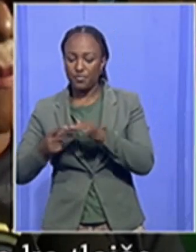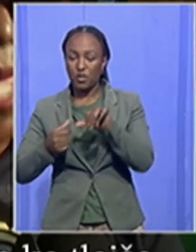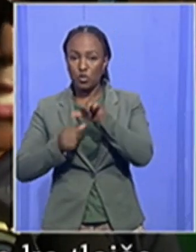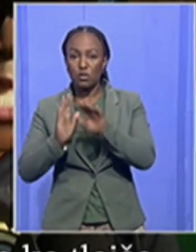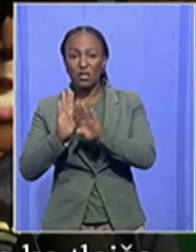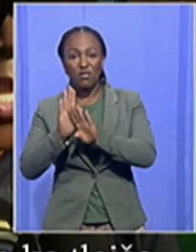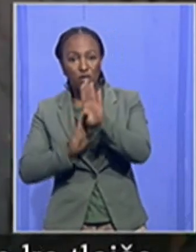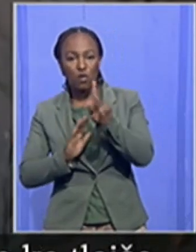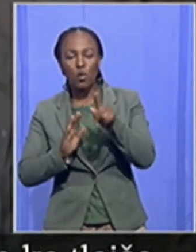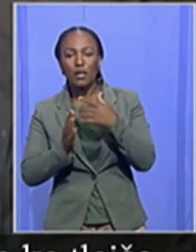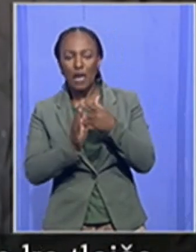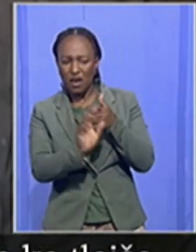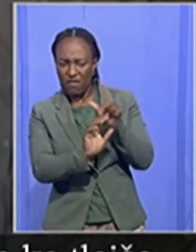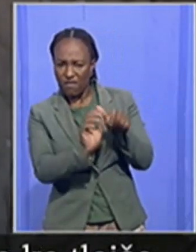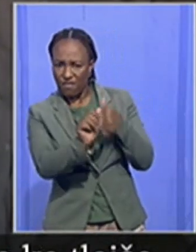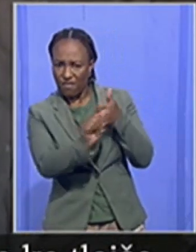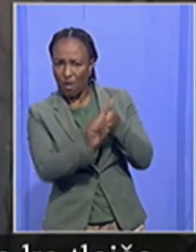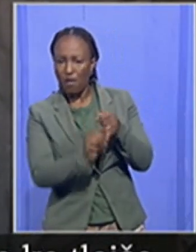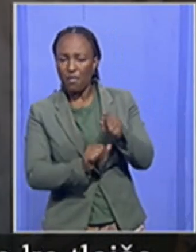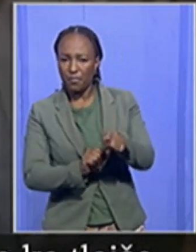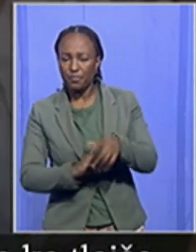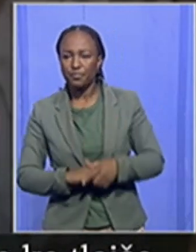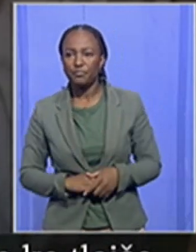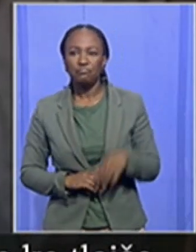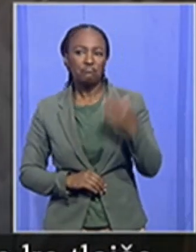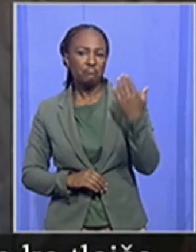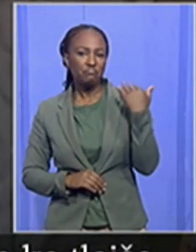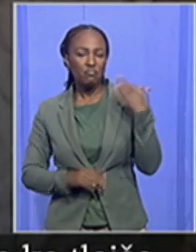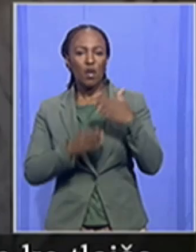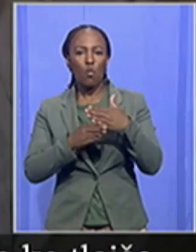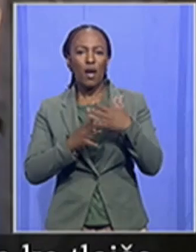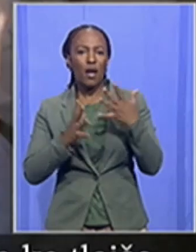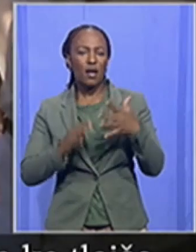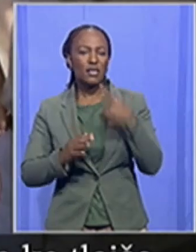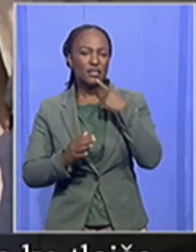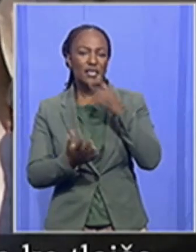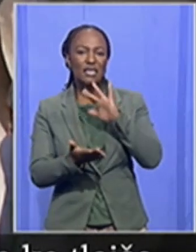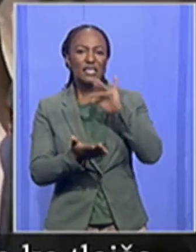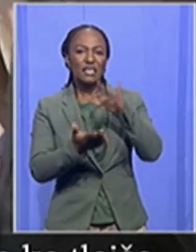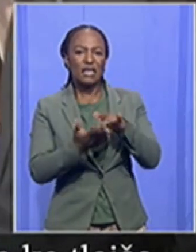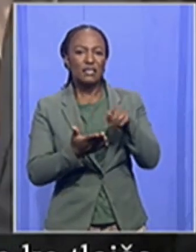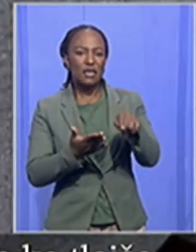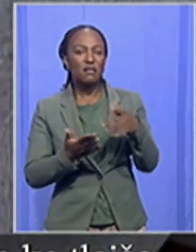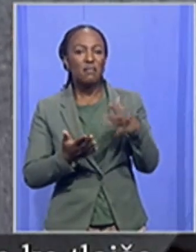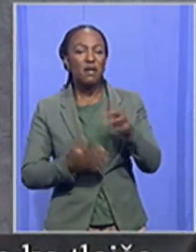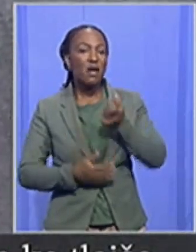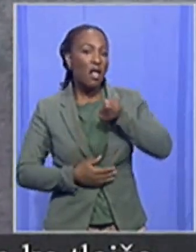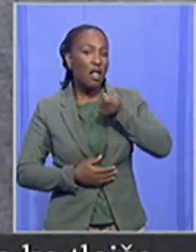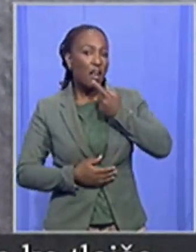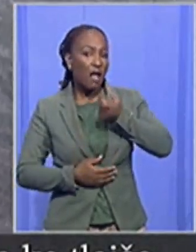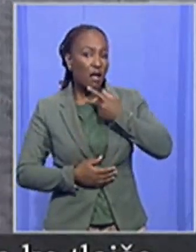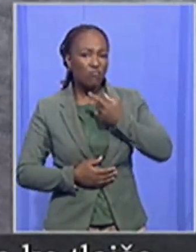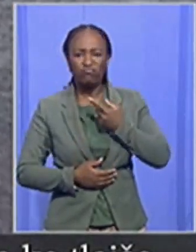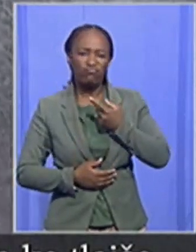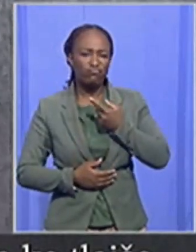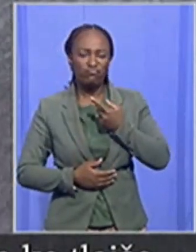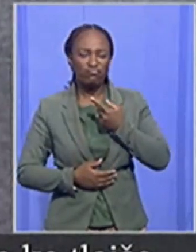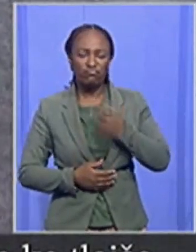on the matter. O mongwe wa mošomi wa maloba ka centering o re balwetši ga ba dumelele go hwetša kalafo.